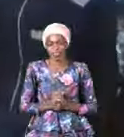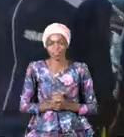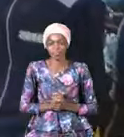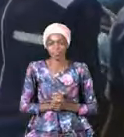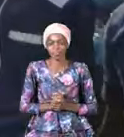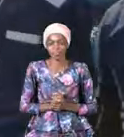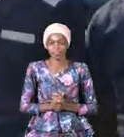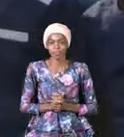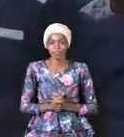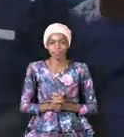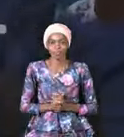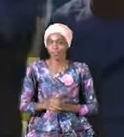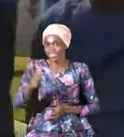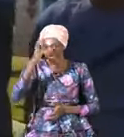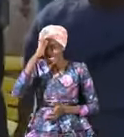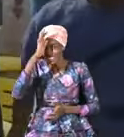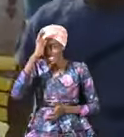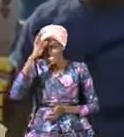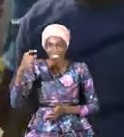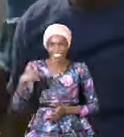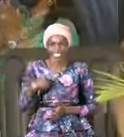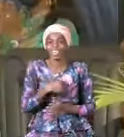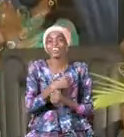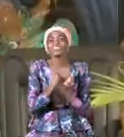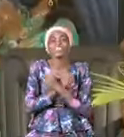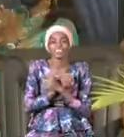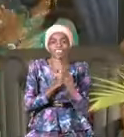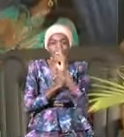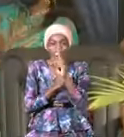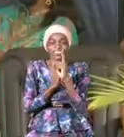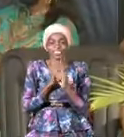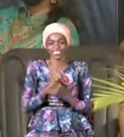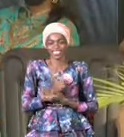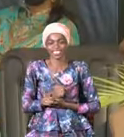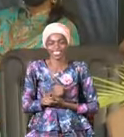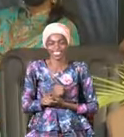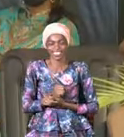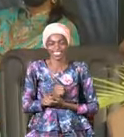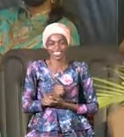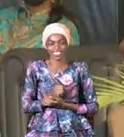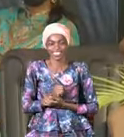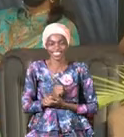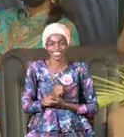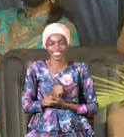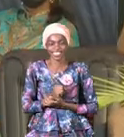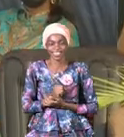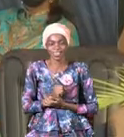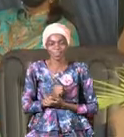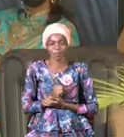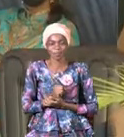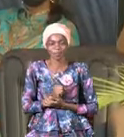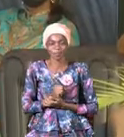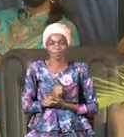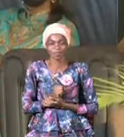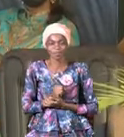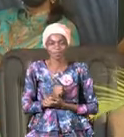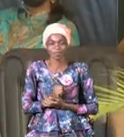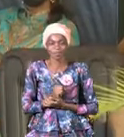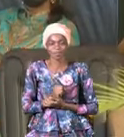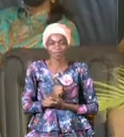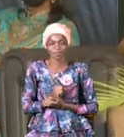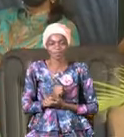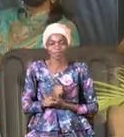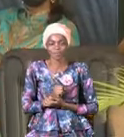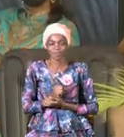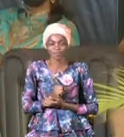we love you. Now, Now, when you want to collect money at home and